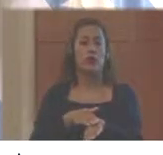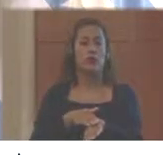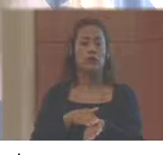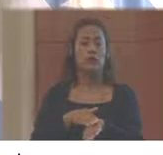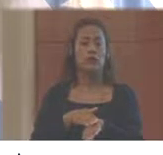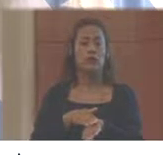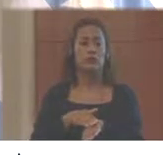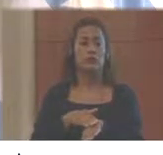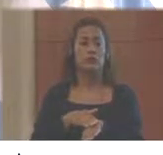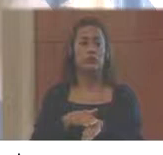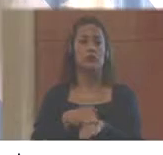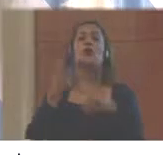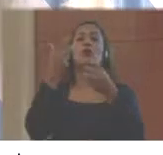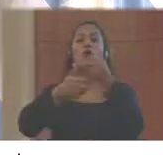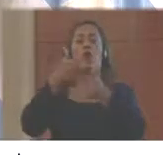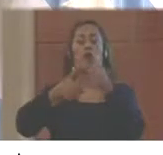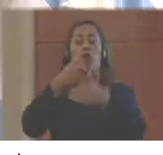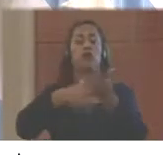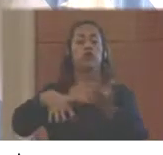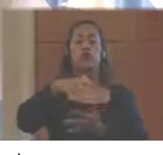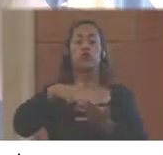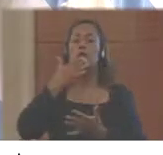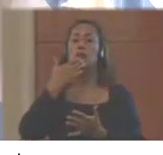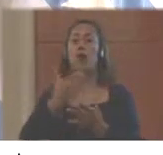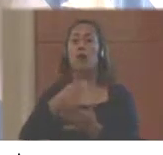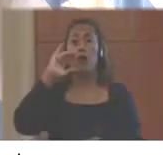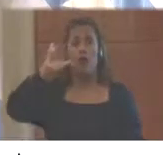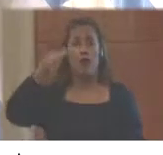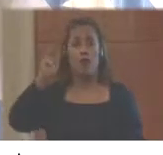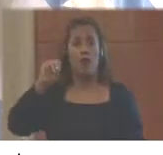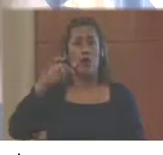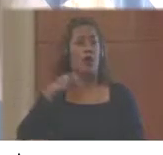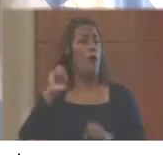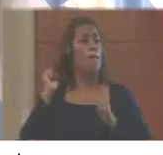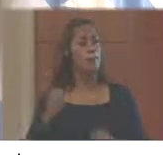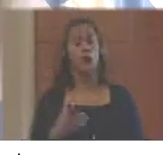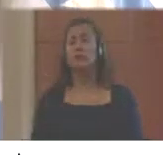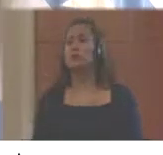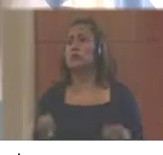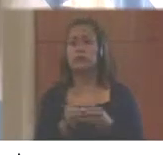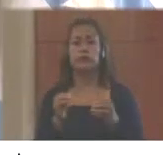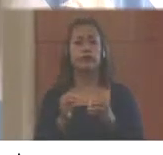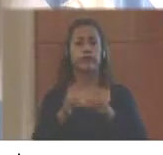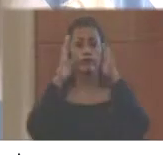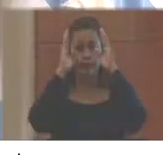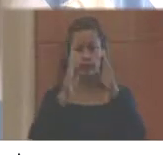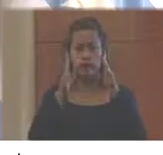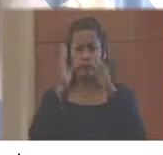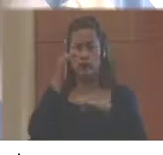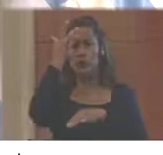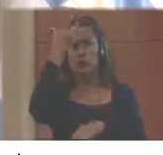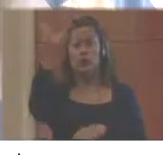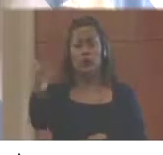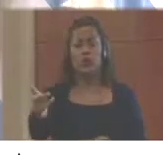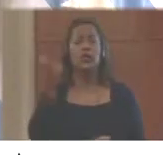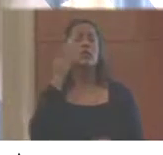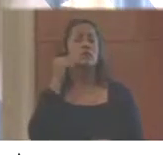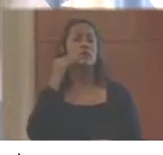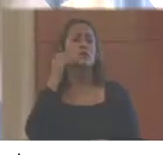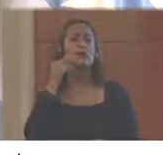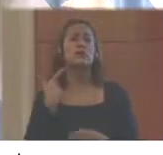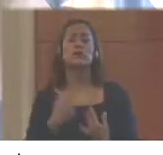international levels with good reason. Experience has taught us that vulnerability to disasters arising